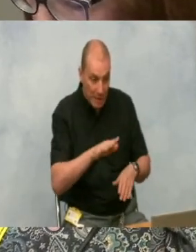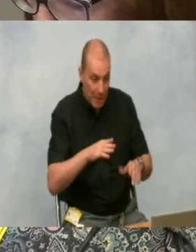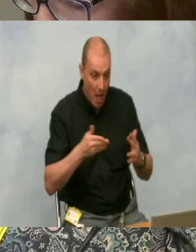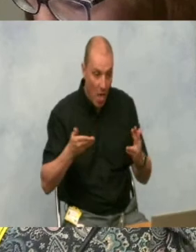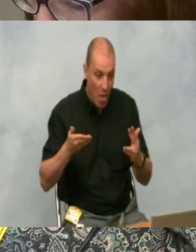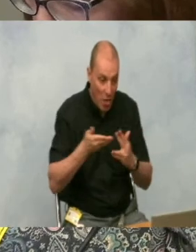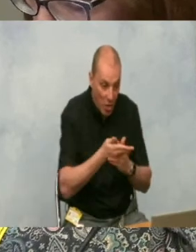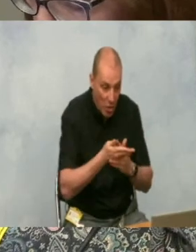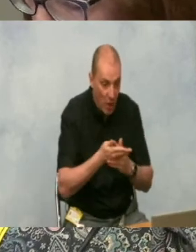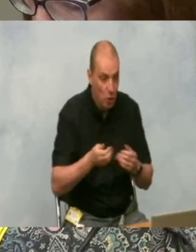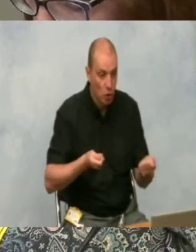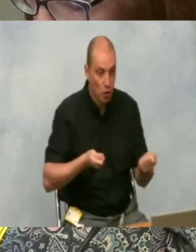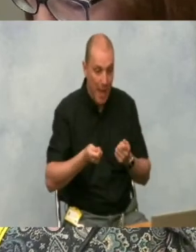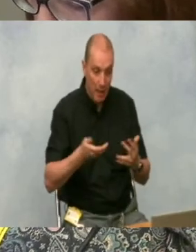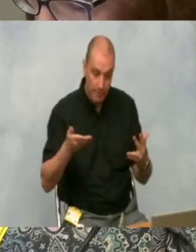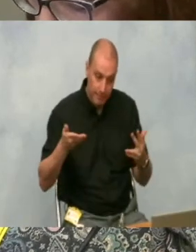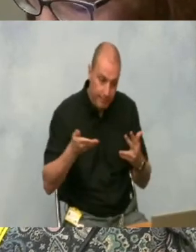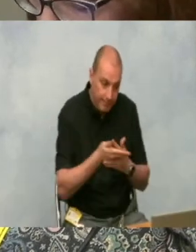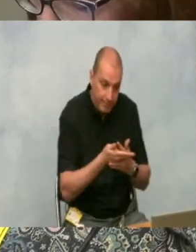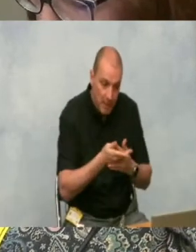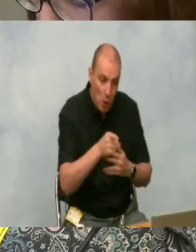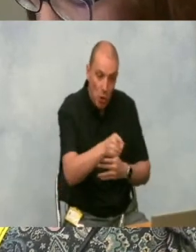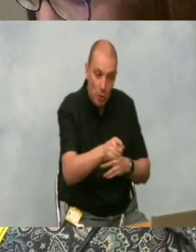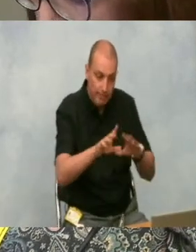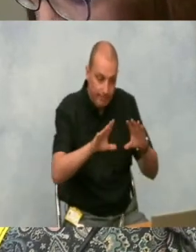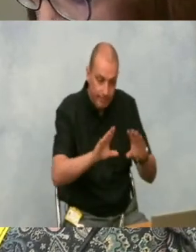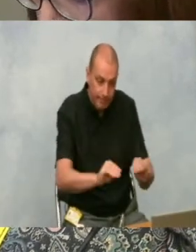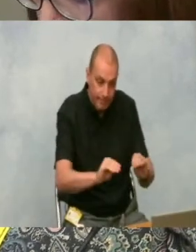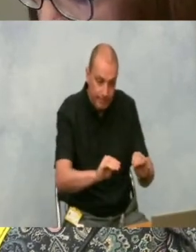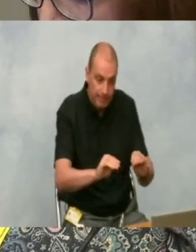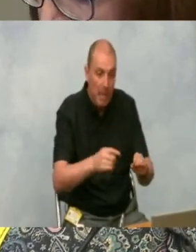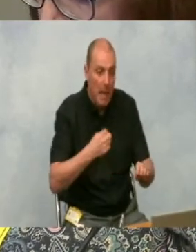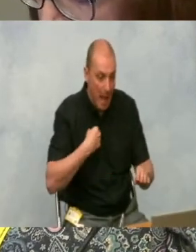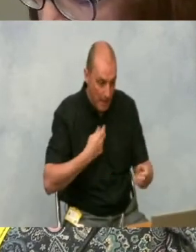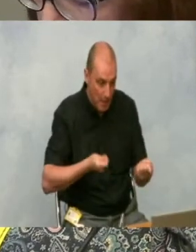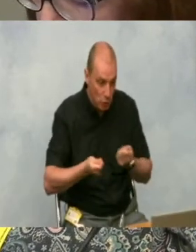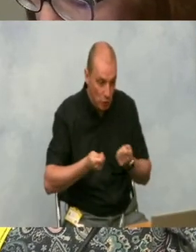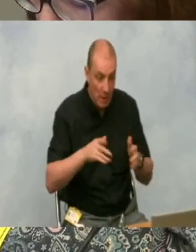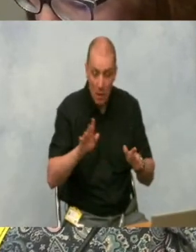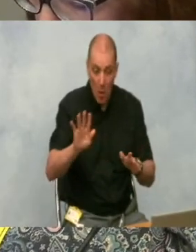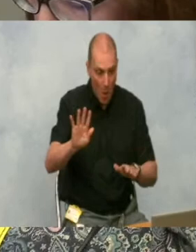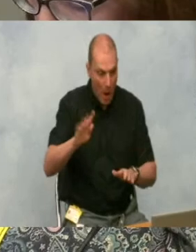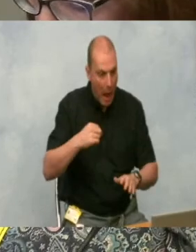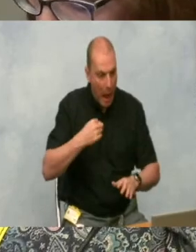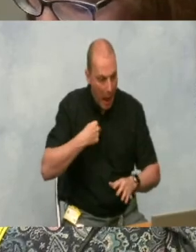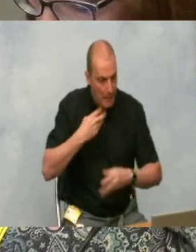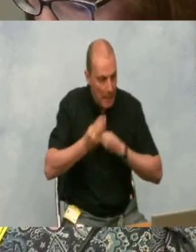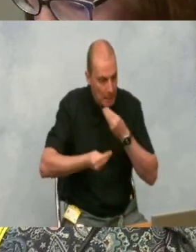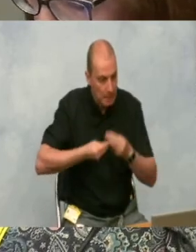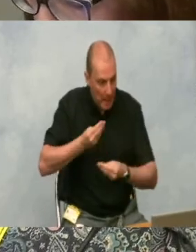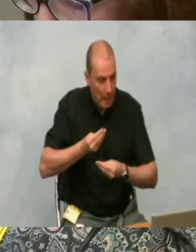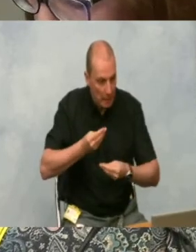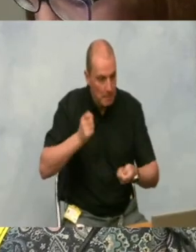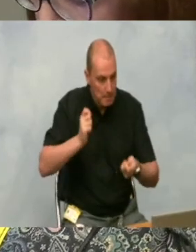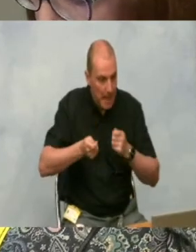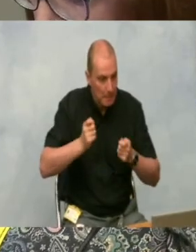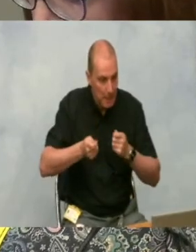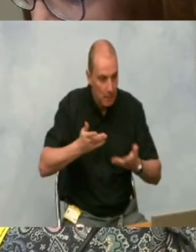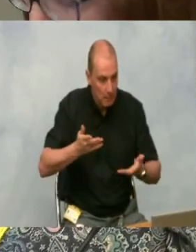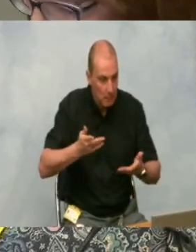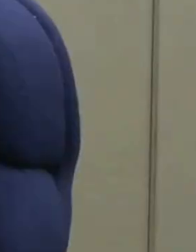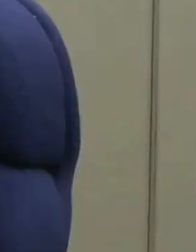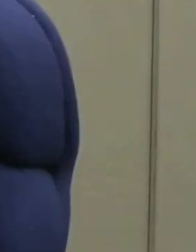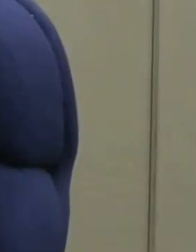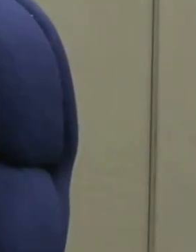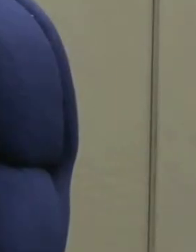Can I not? No, hold it. I think you'll find I'm chairing this meeting. I'm explaining the basis for my amendment, so you have to hear it in order, because it has to be